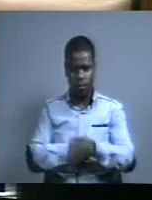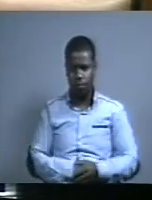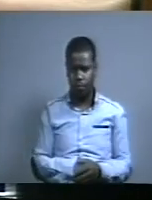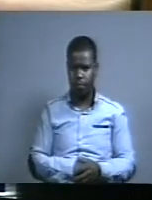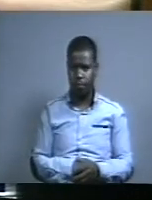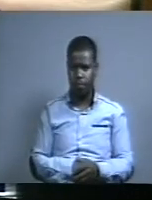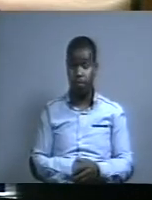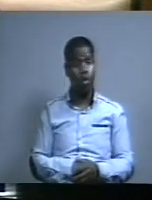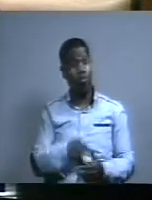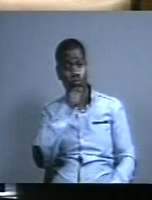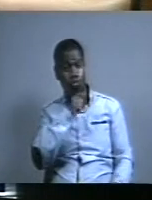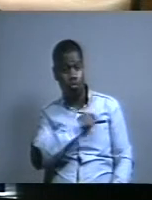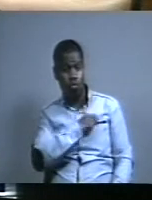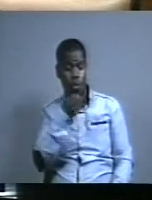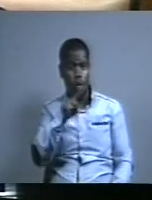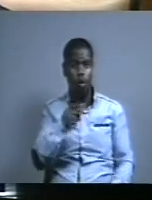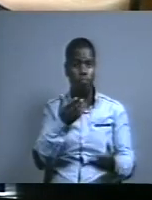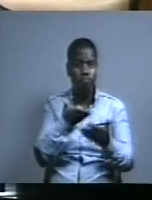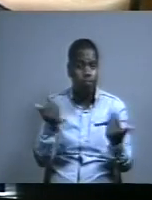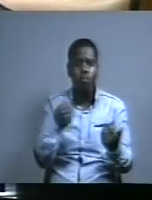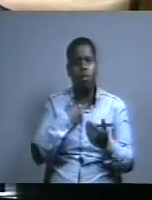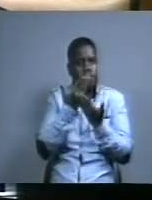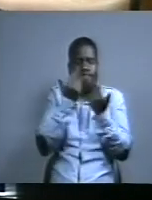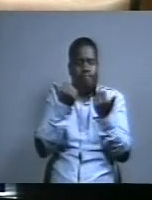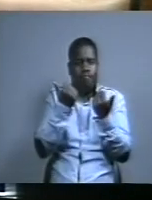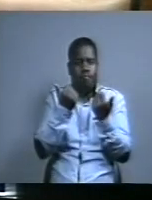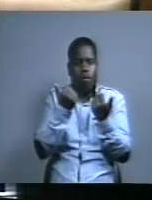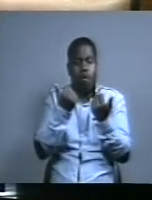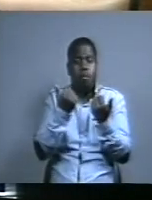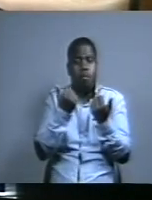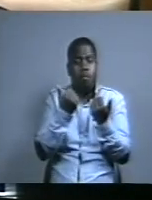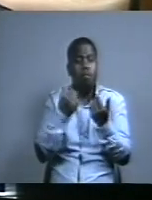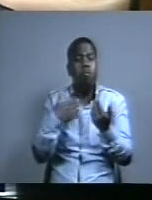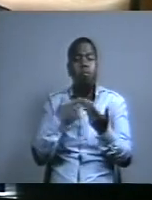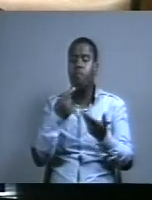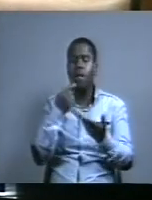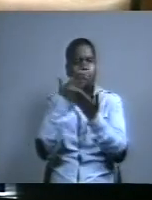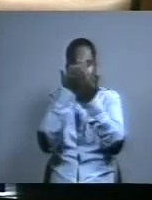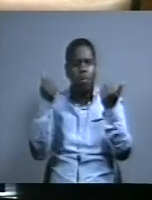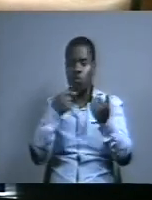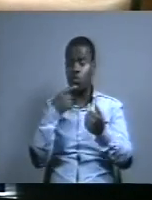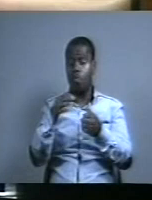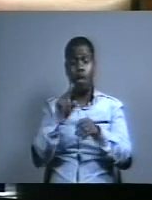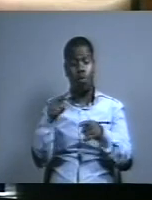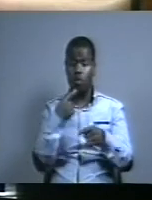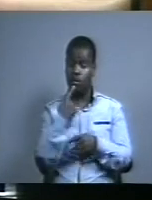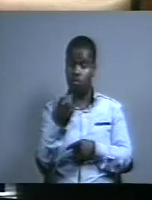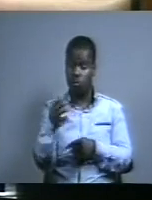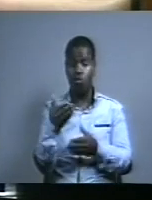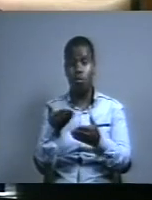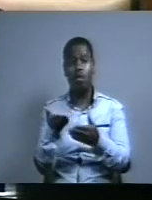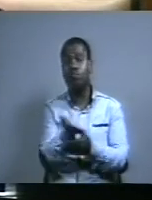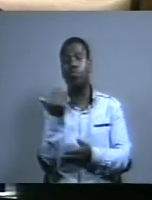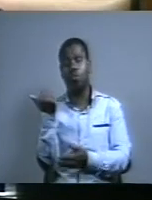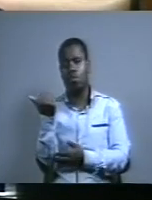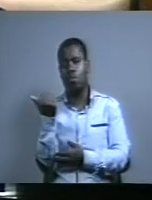Whether it's true or not true, you know that. I don't know that as I'm sitting here. So I'm unable to say to her, she must withdraw.